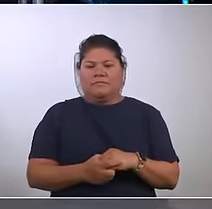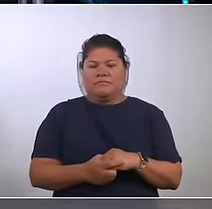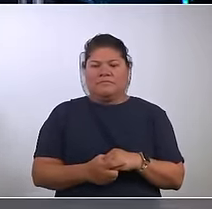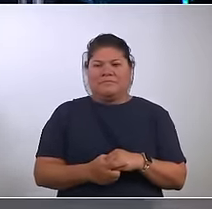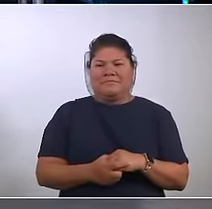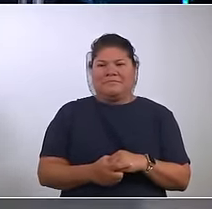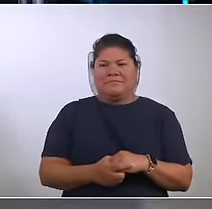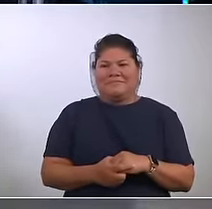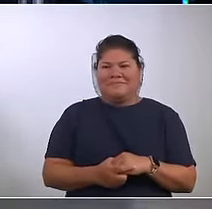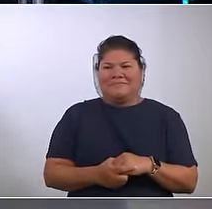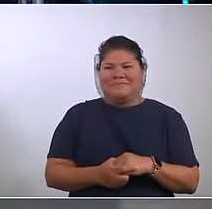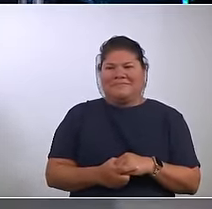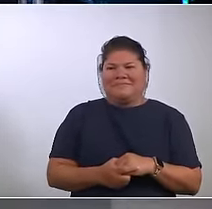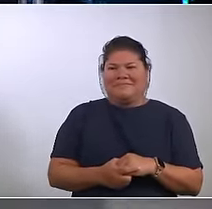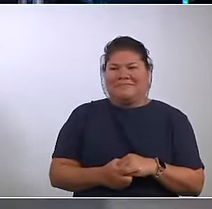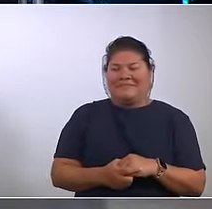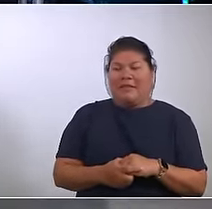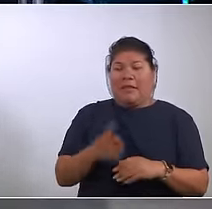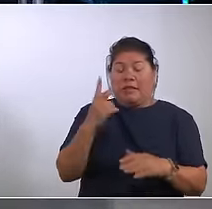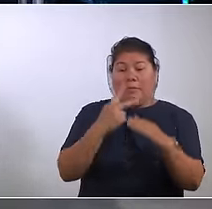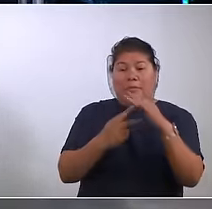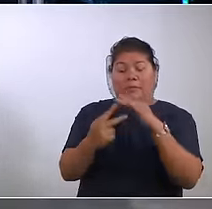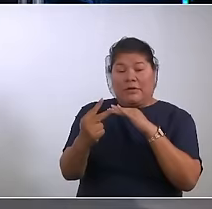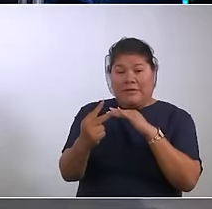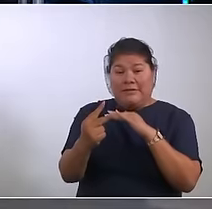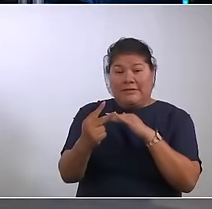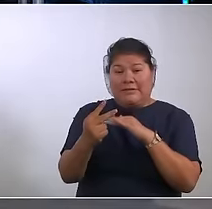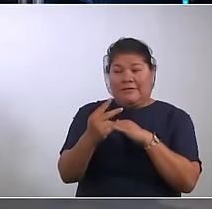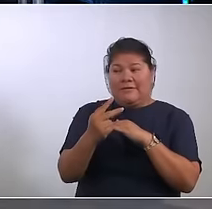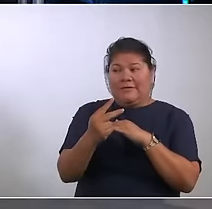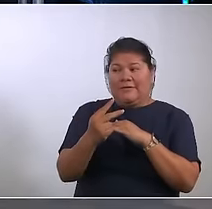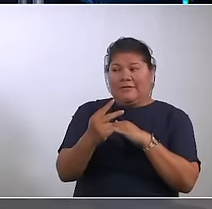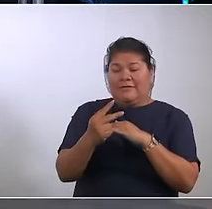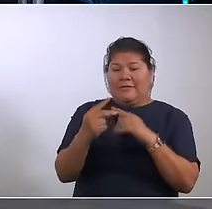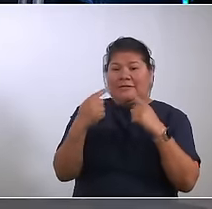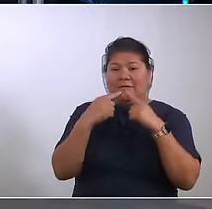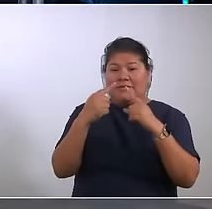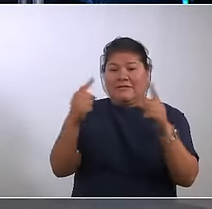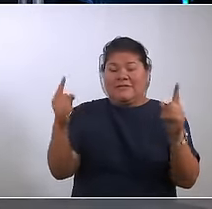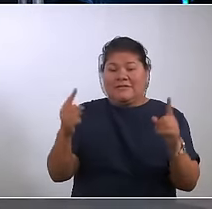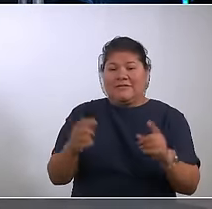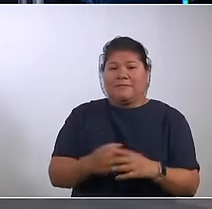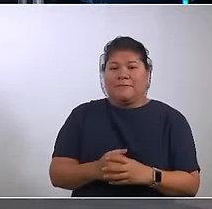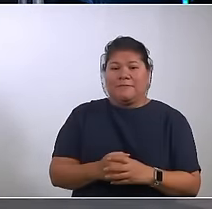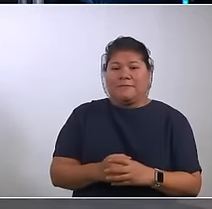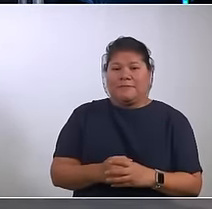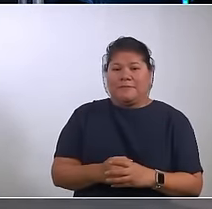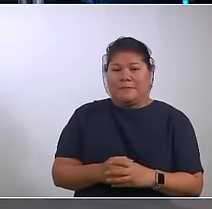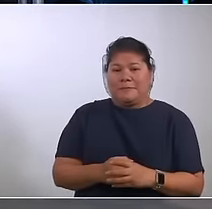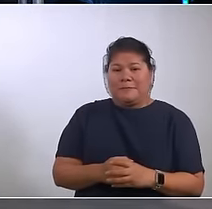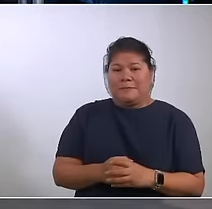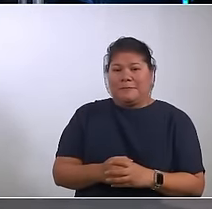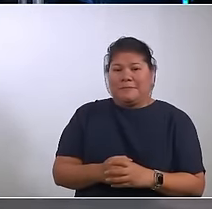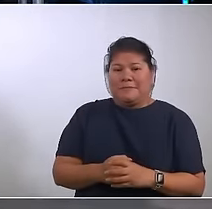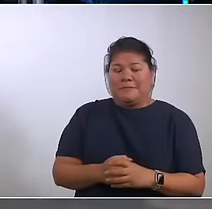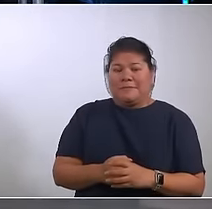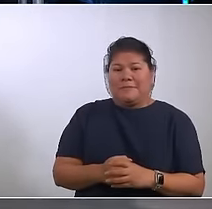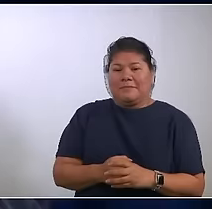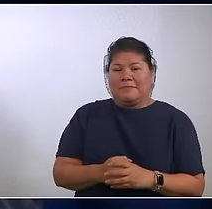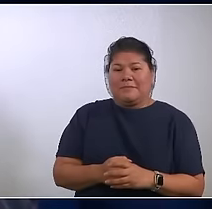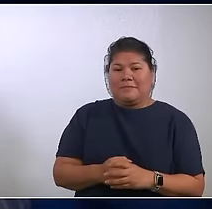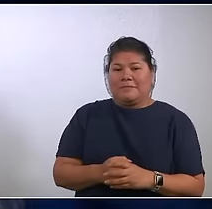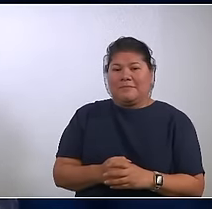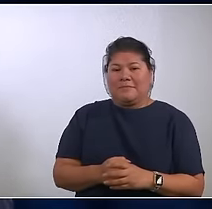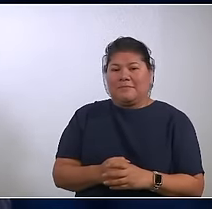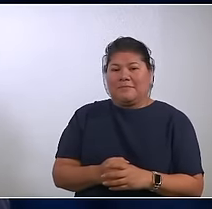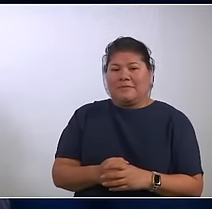me abound or expand. La profecía, prophecy, es el declarar. It's the declaring. Decir